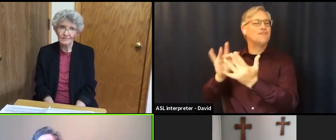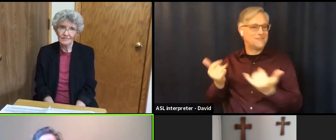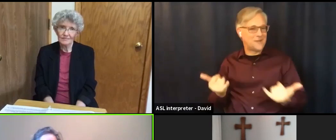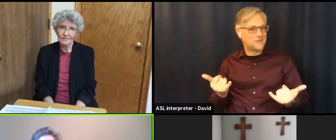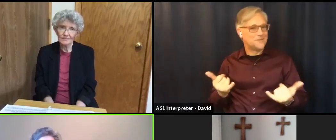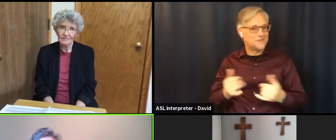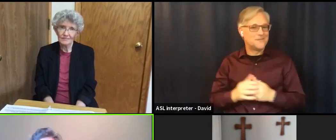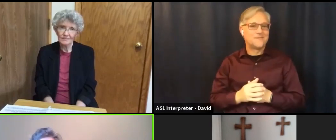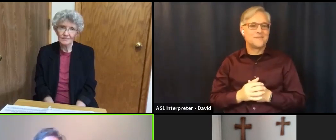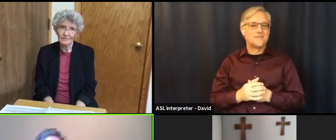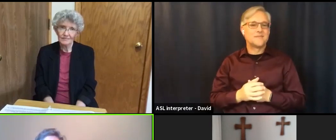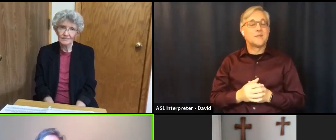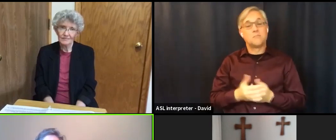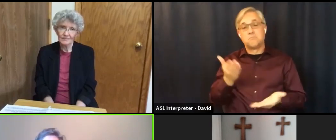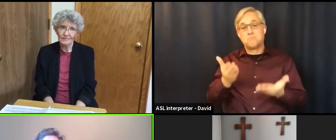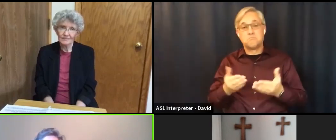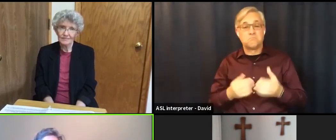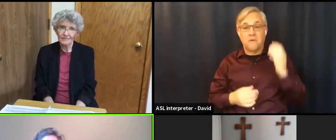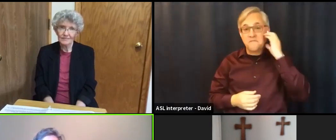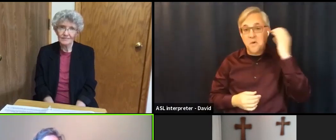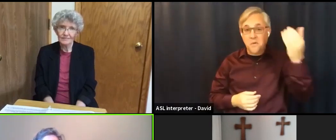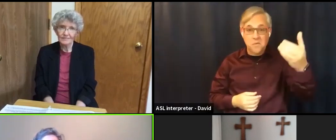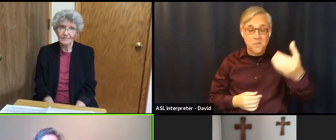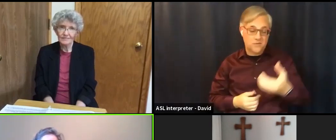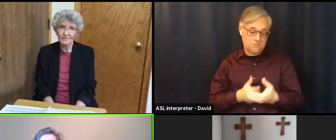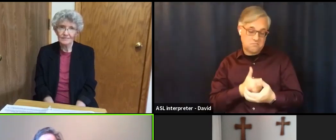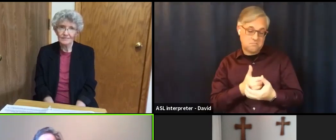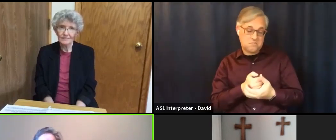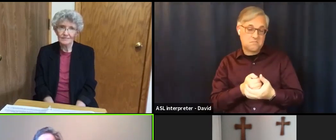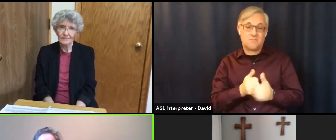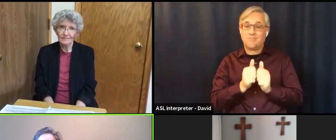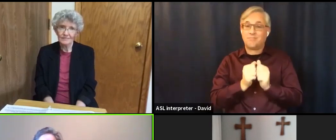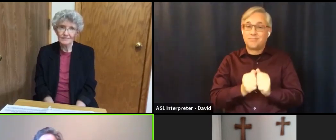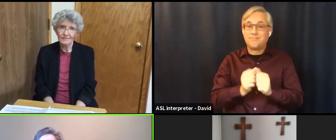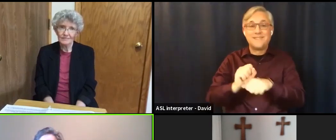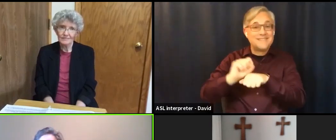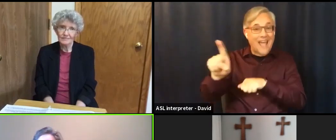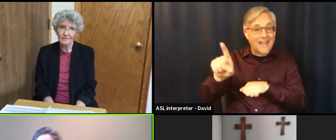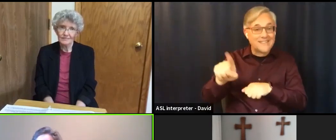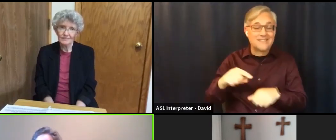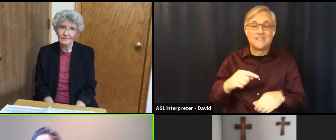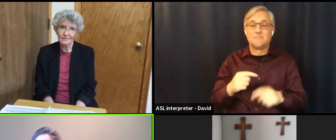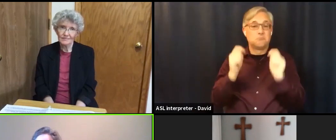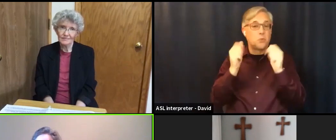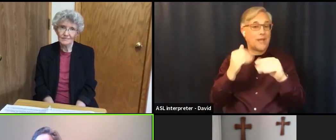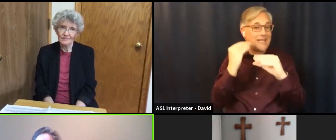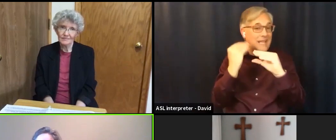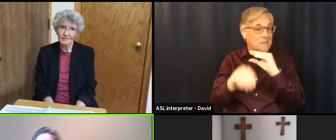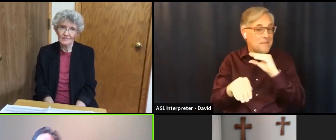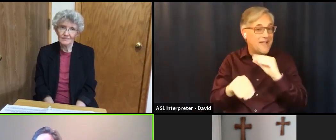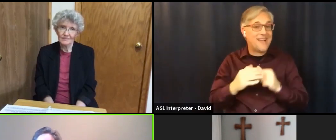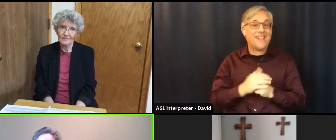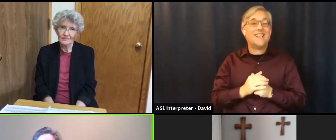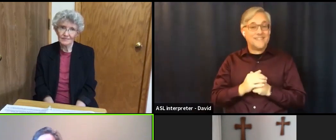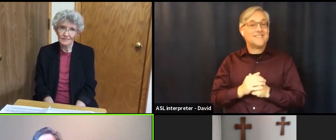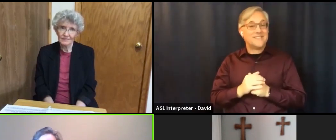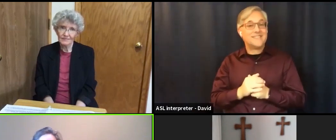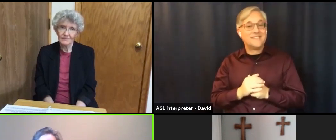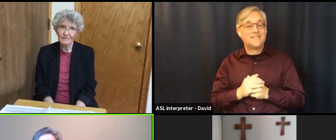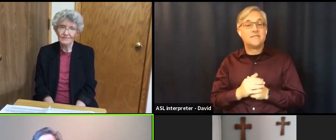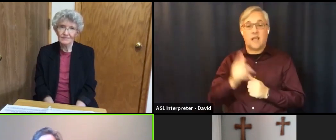So take your phones, send a text message, send an email quick. A little bit